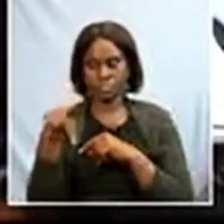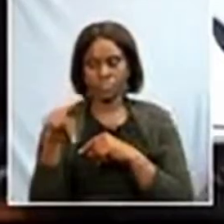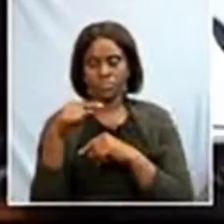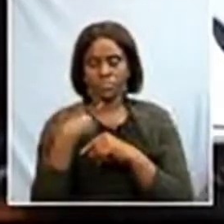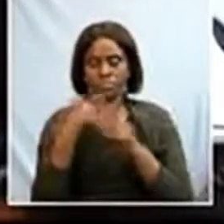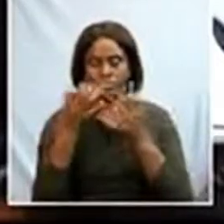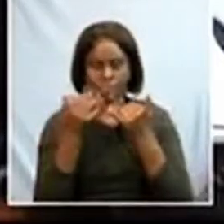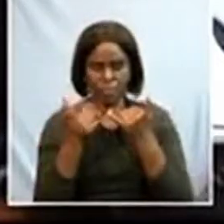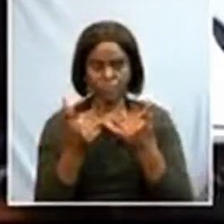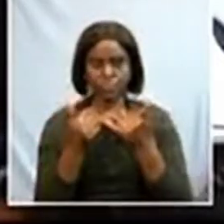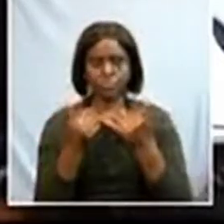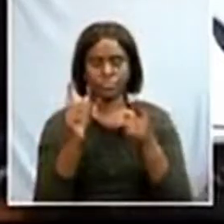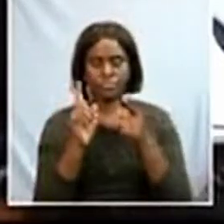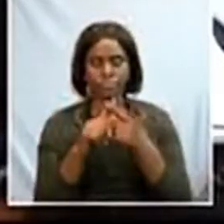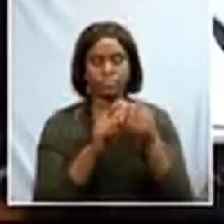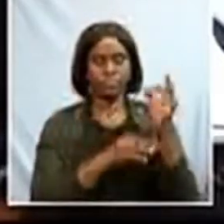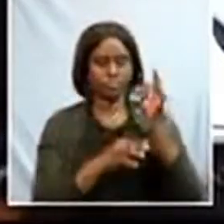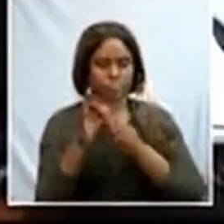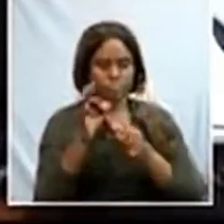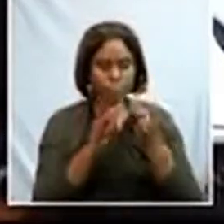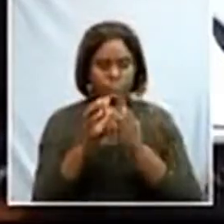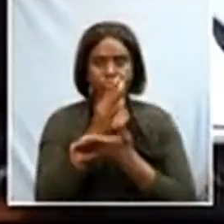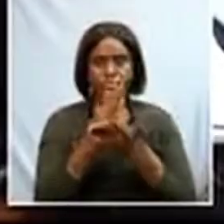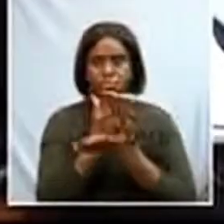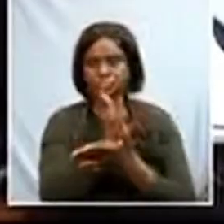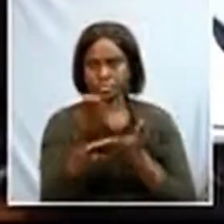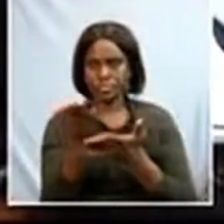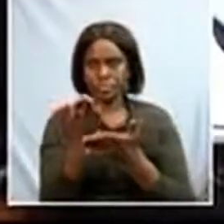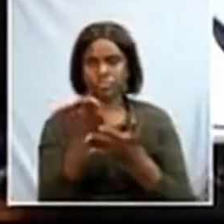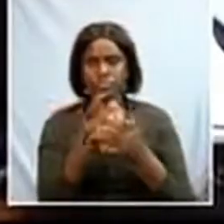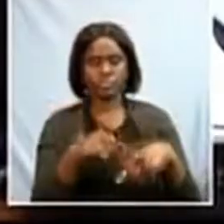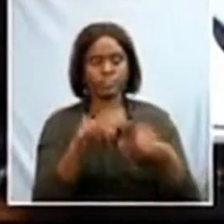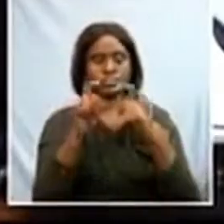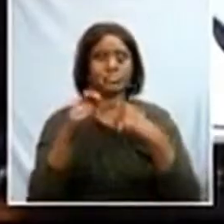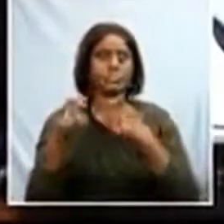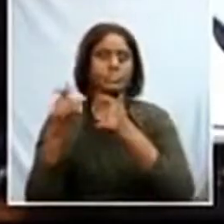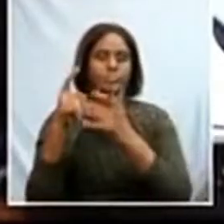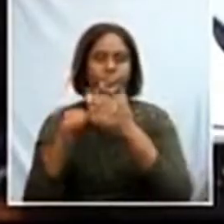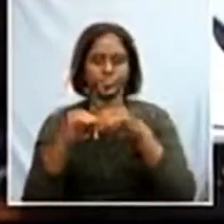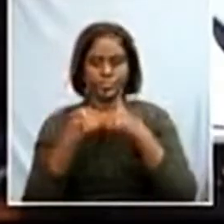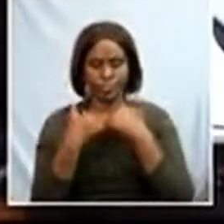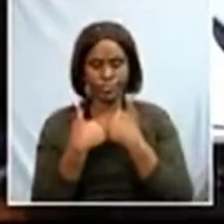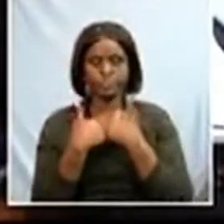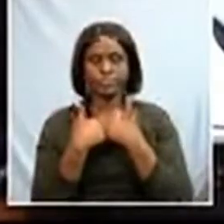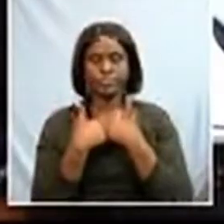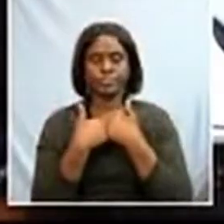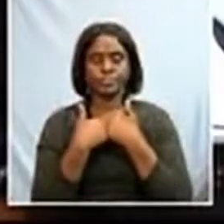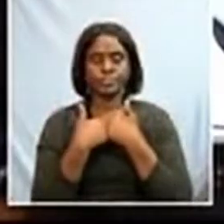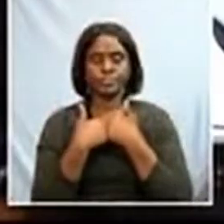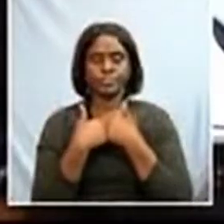to highlight some bit of the challenges that we've had